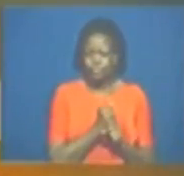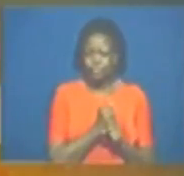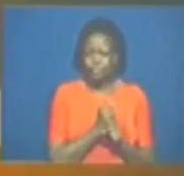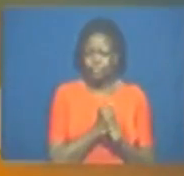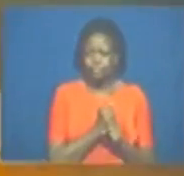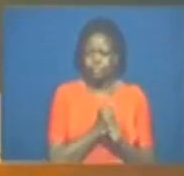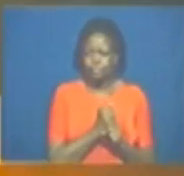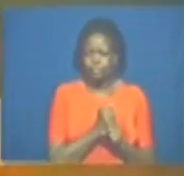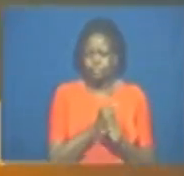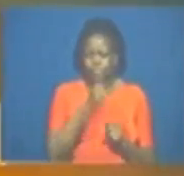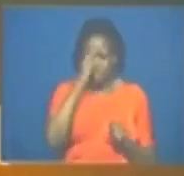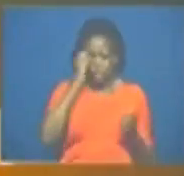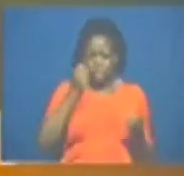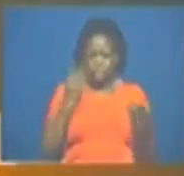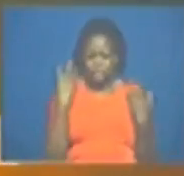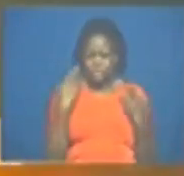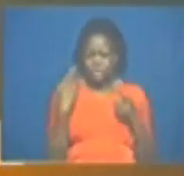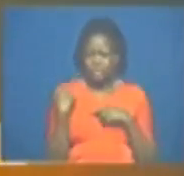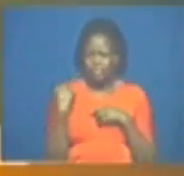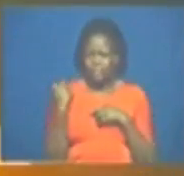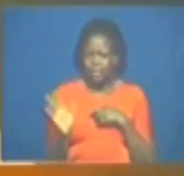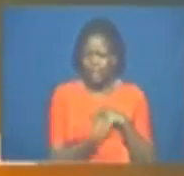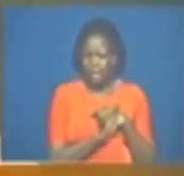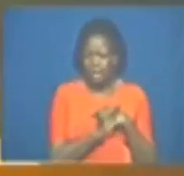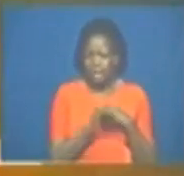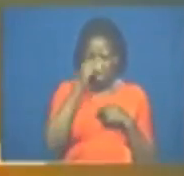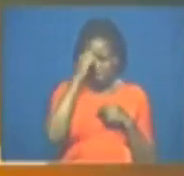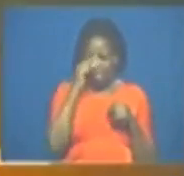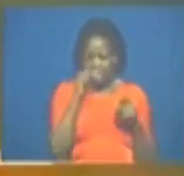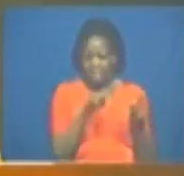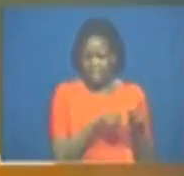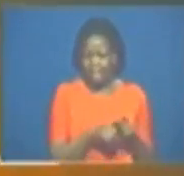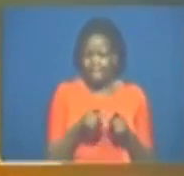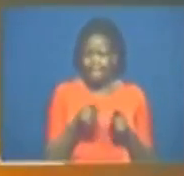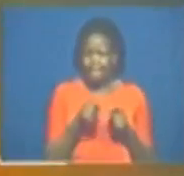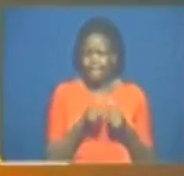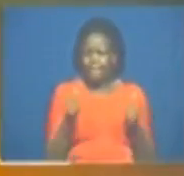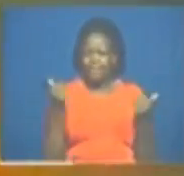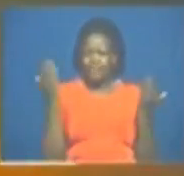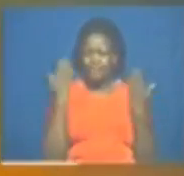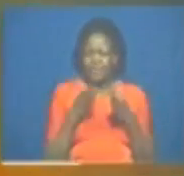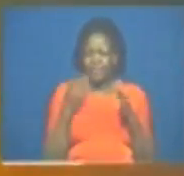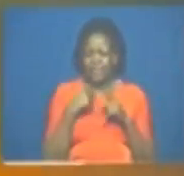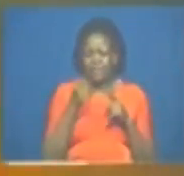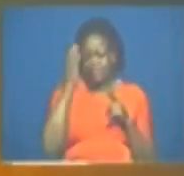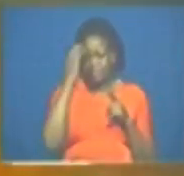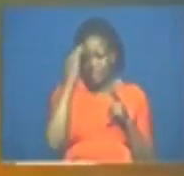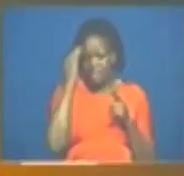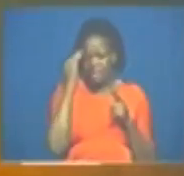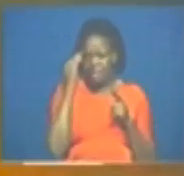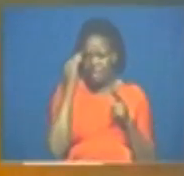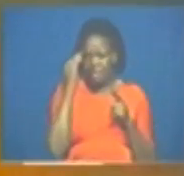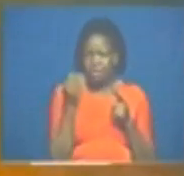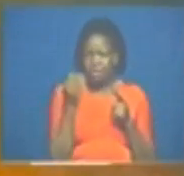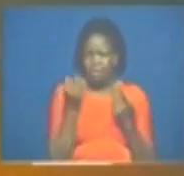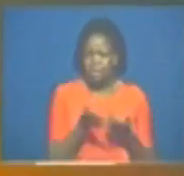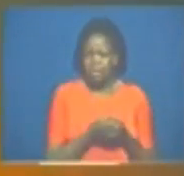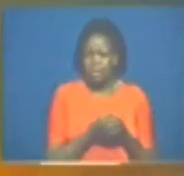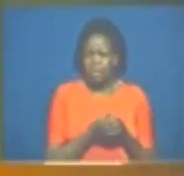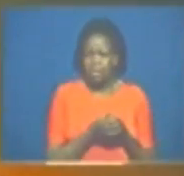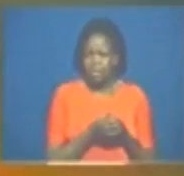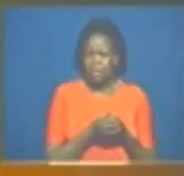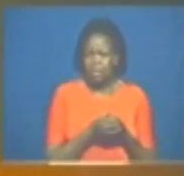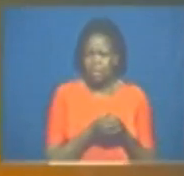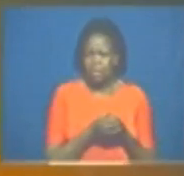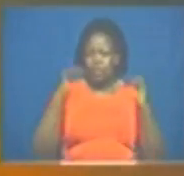government to understand what their role is in governance. Well, we ended at that, but remember, the updates on this conference